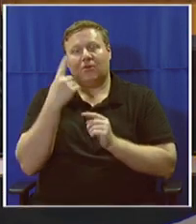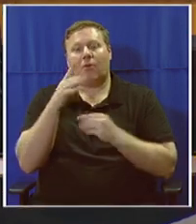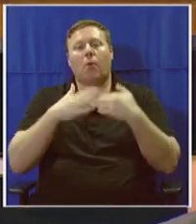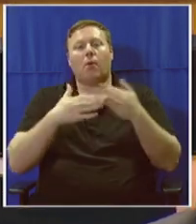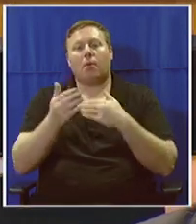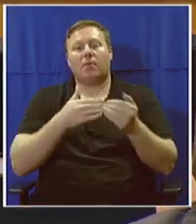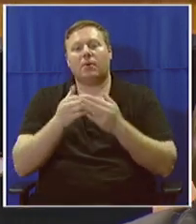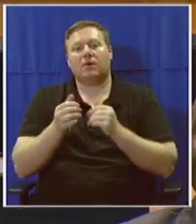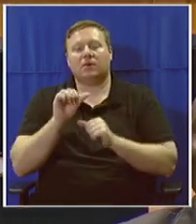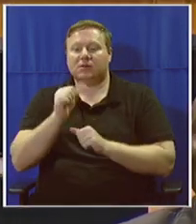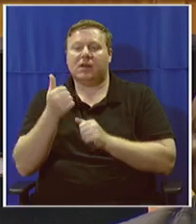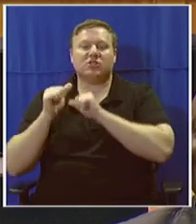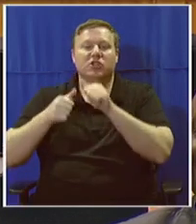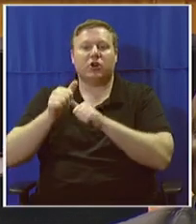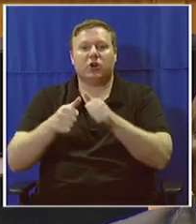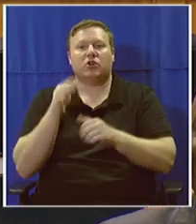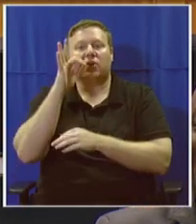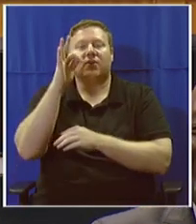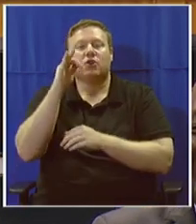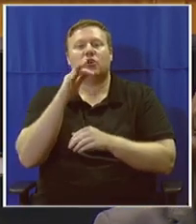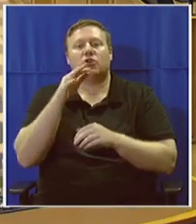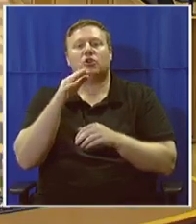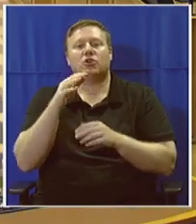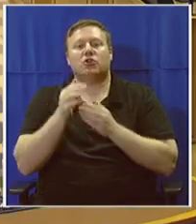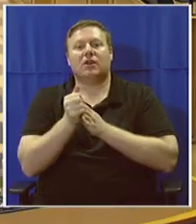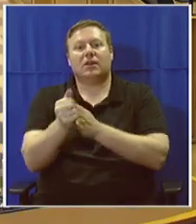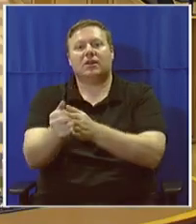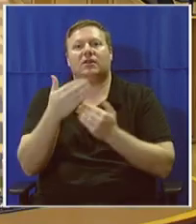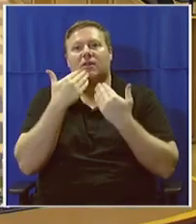leaders. I so move. Thank you.